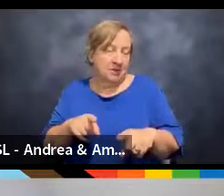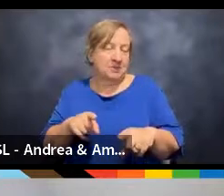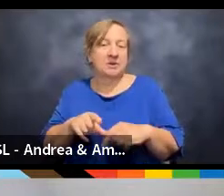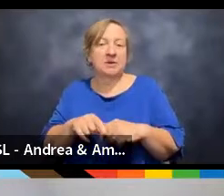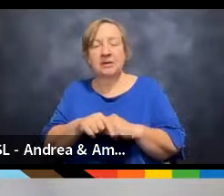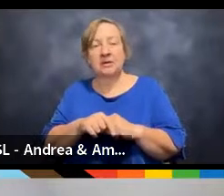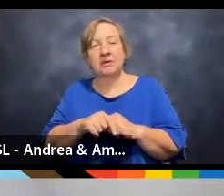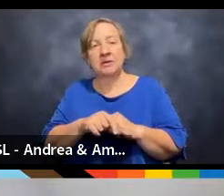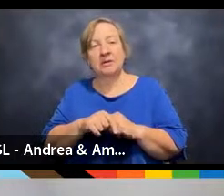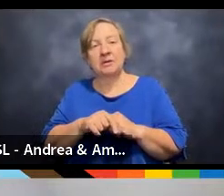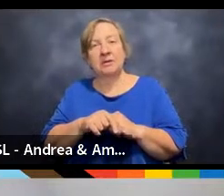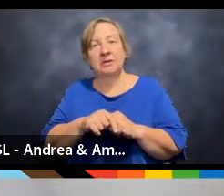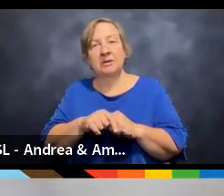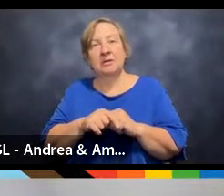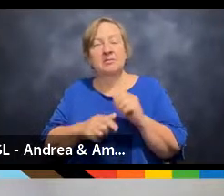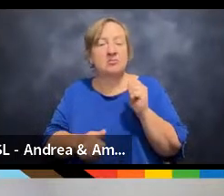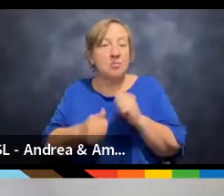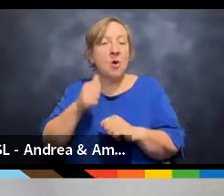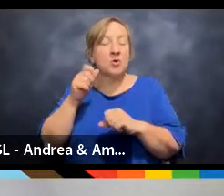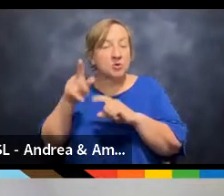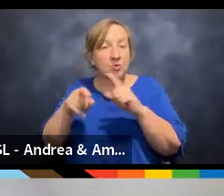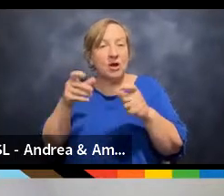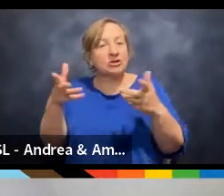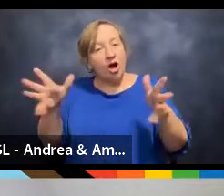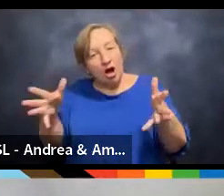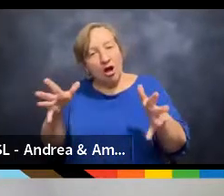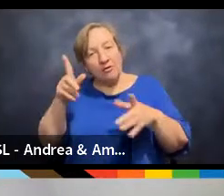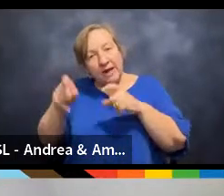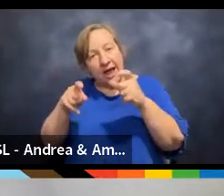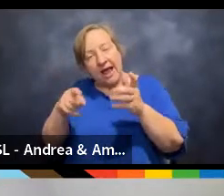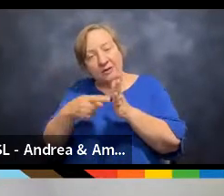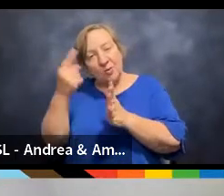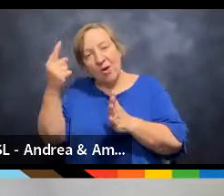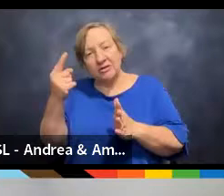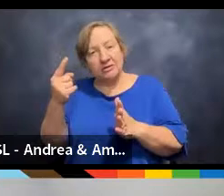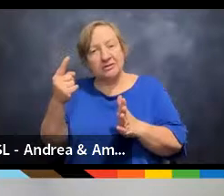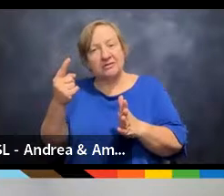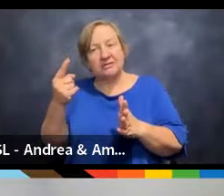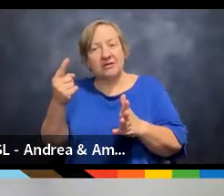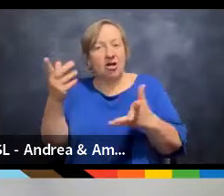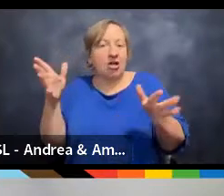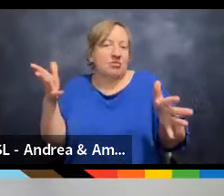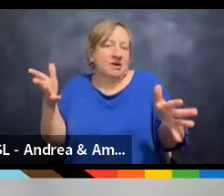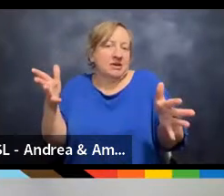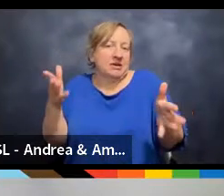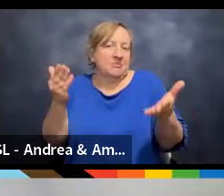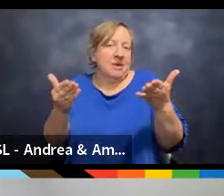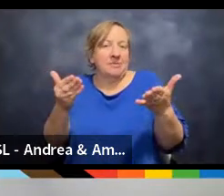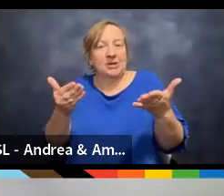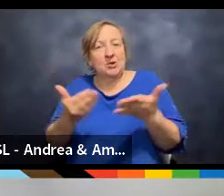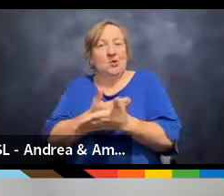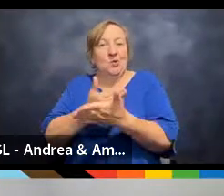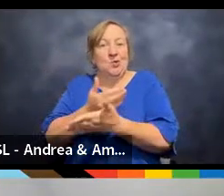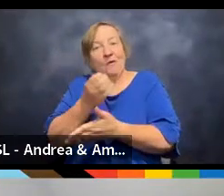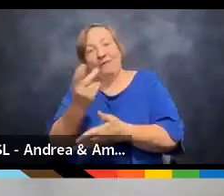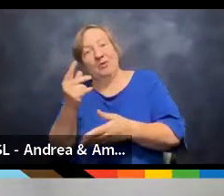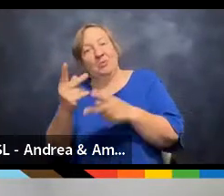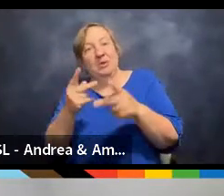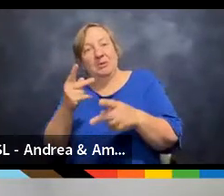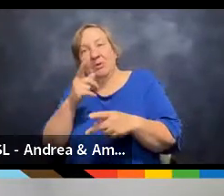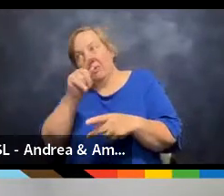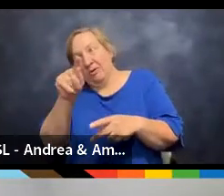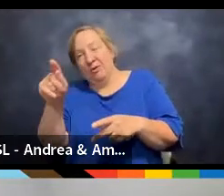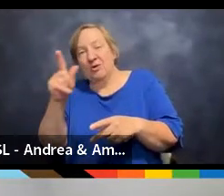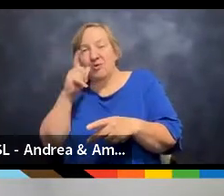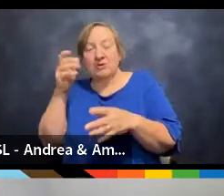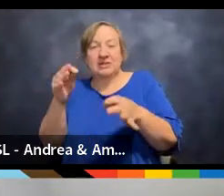That most of the questions have been asked at least once somewhere before, may be new to the people that have finally decided